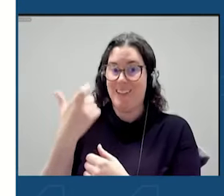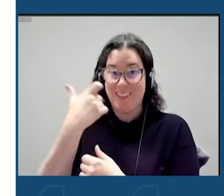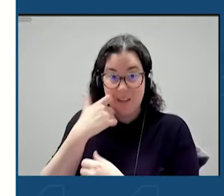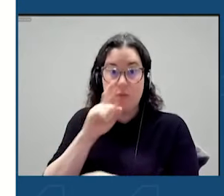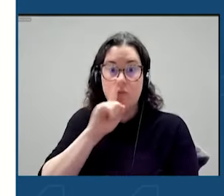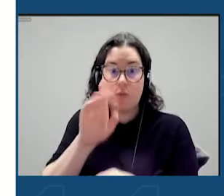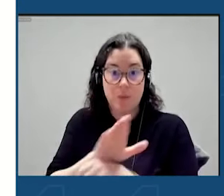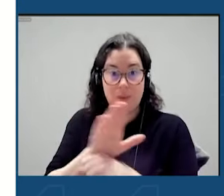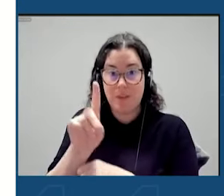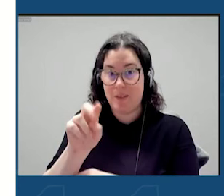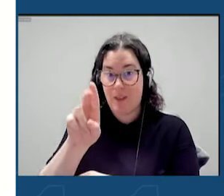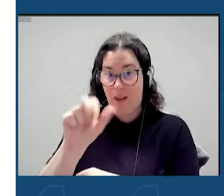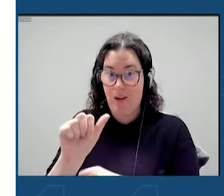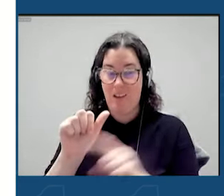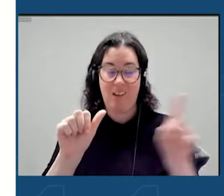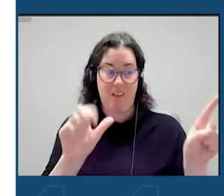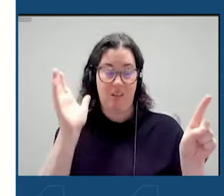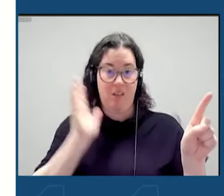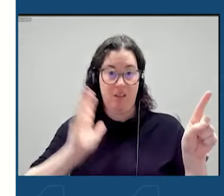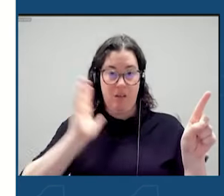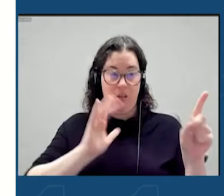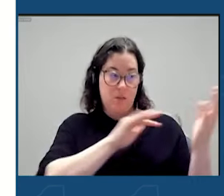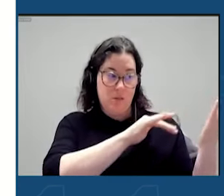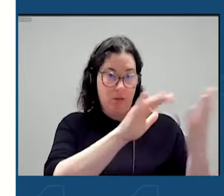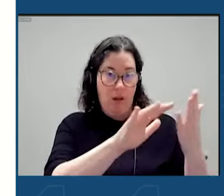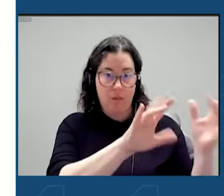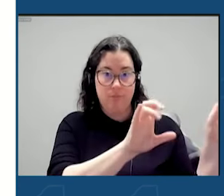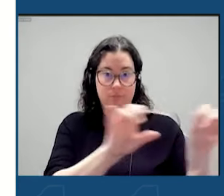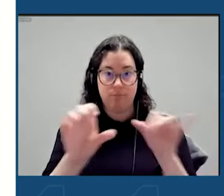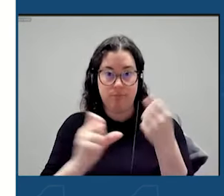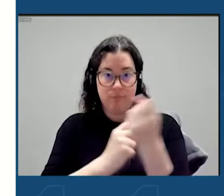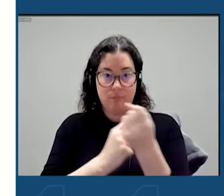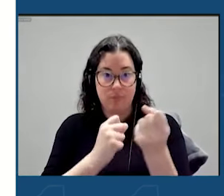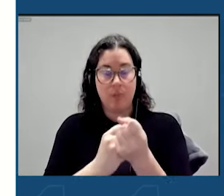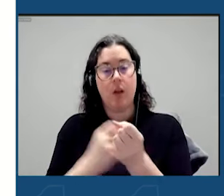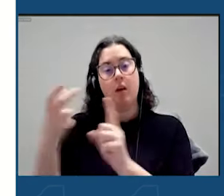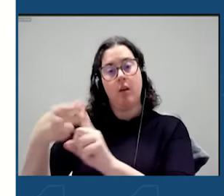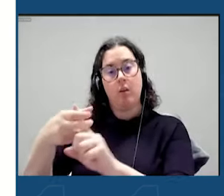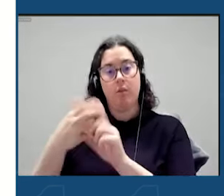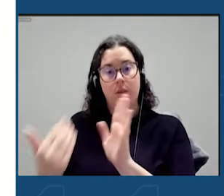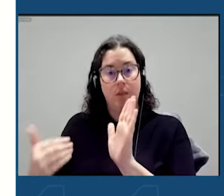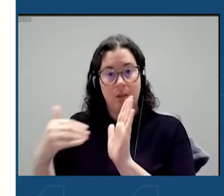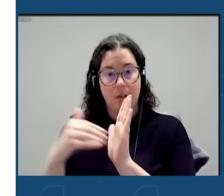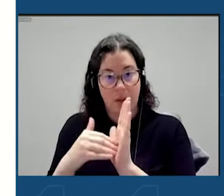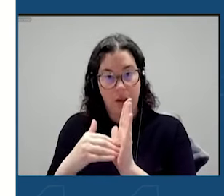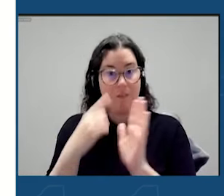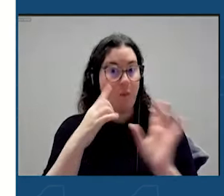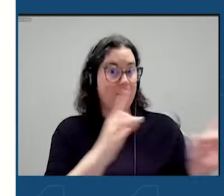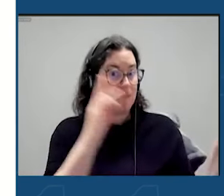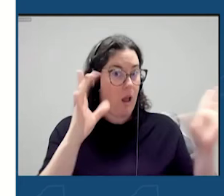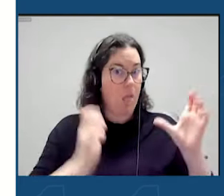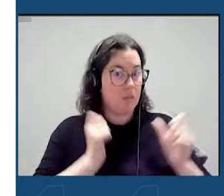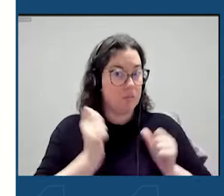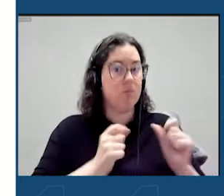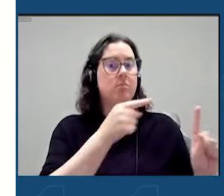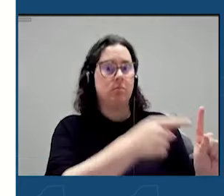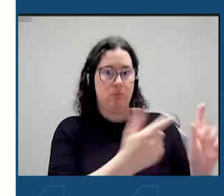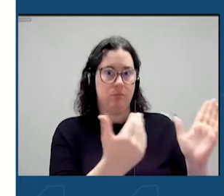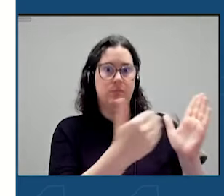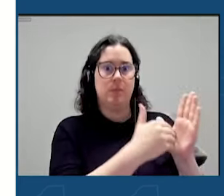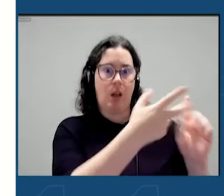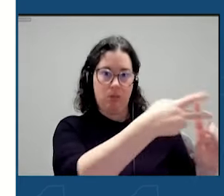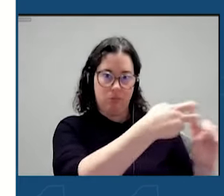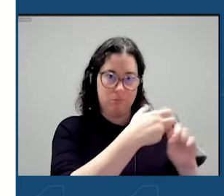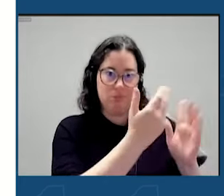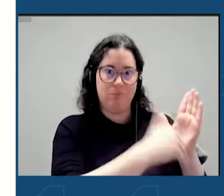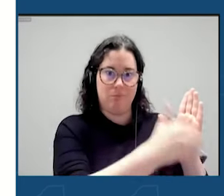those other studies. Rearrests are increasing for people with violent felonies, while they're decreasing for